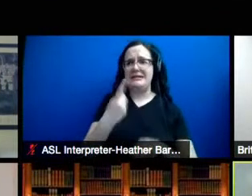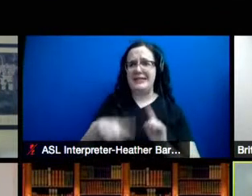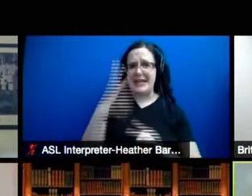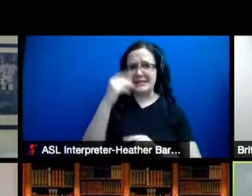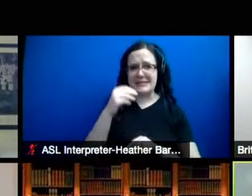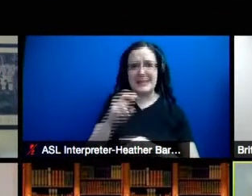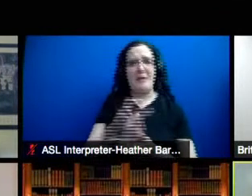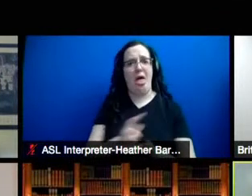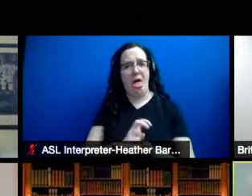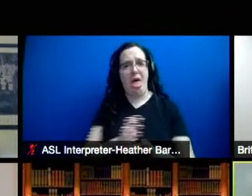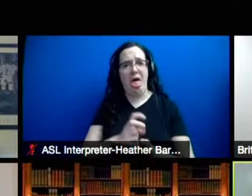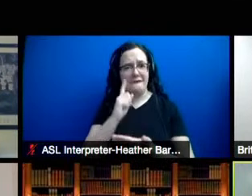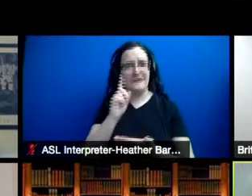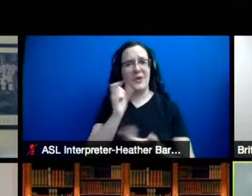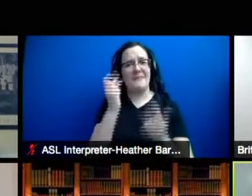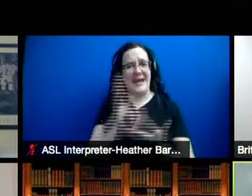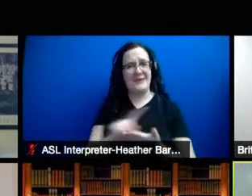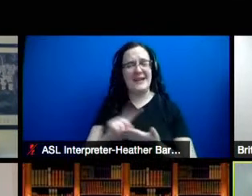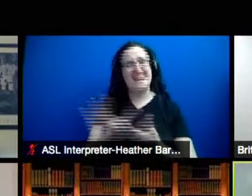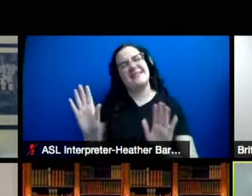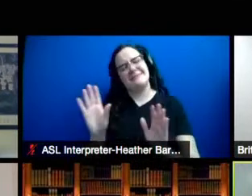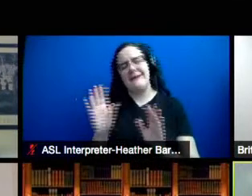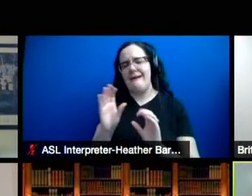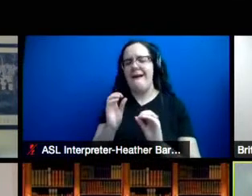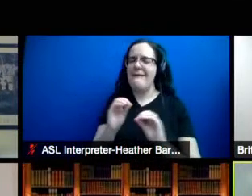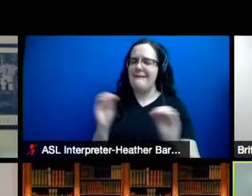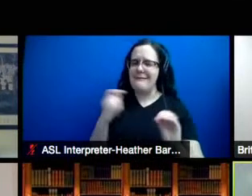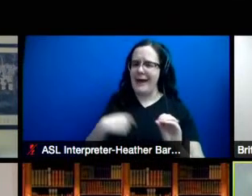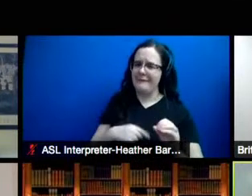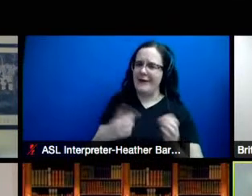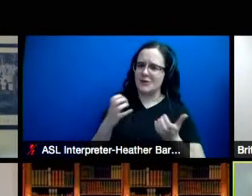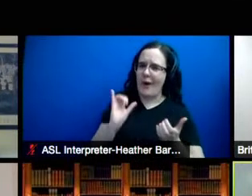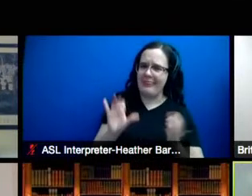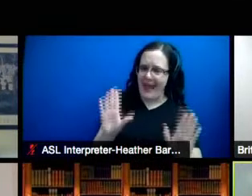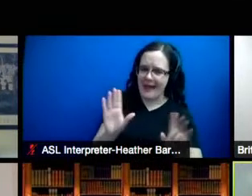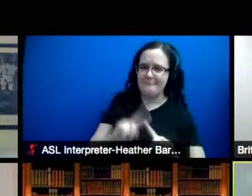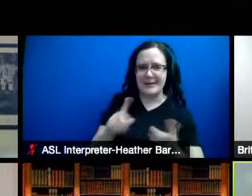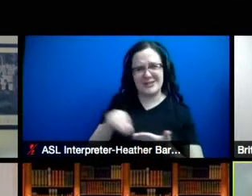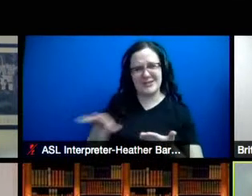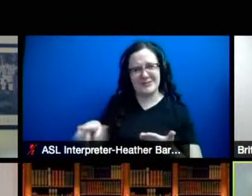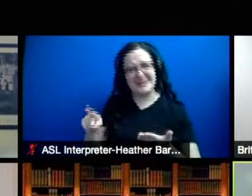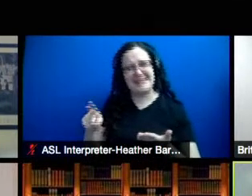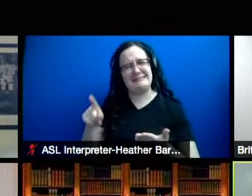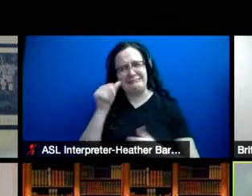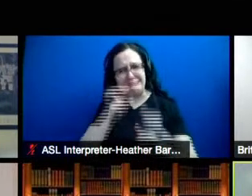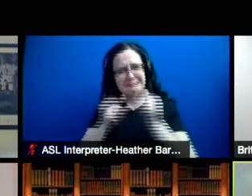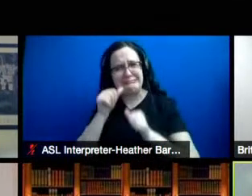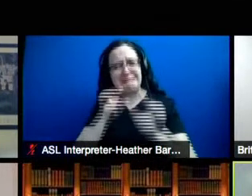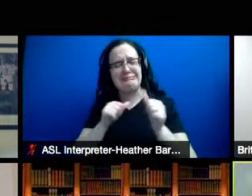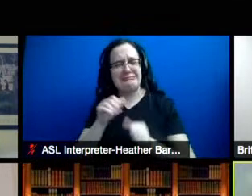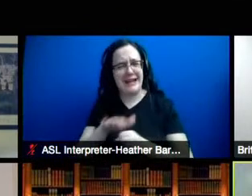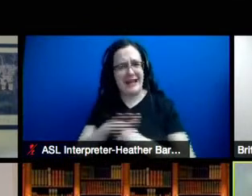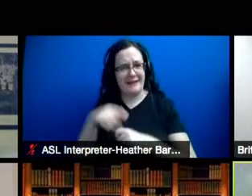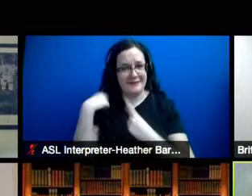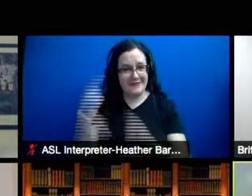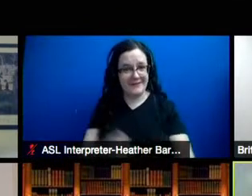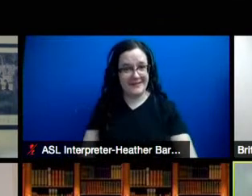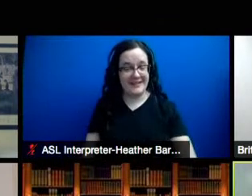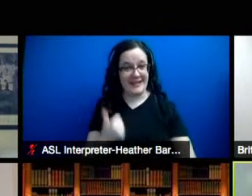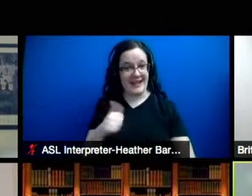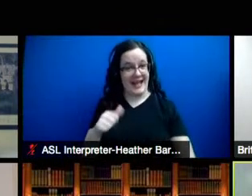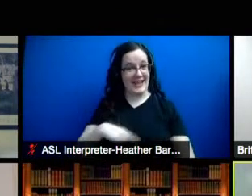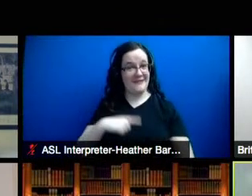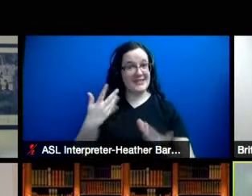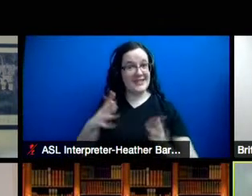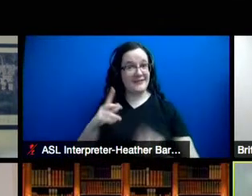us needs that, but students especially have already been through enough. Any of us who have heard the motorcycles on 590 or fireworks